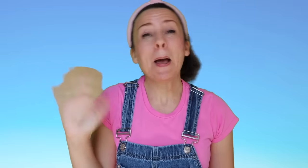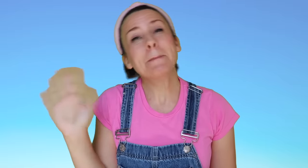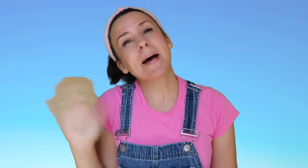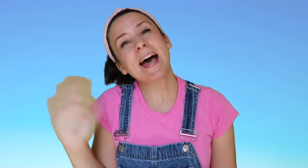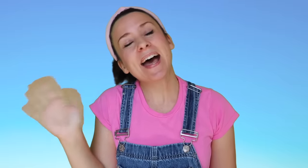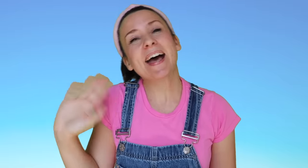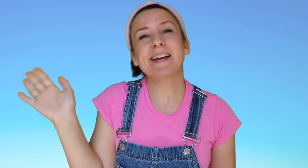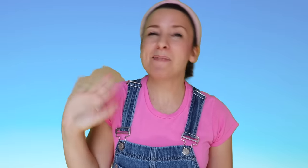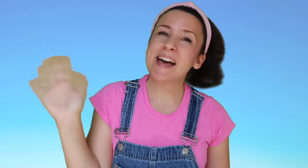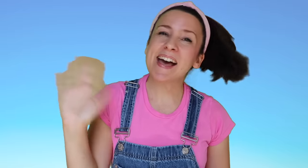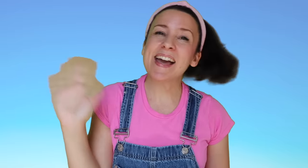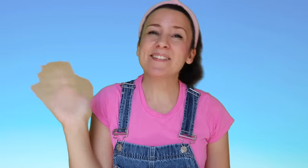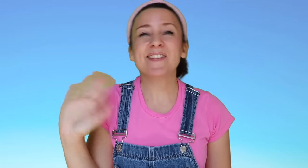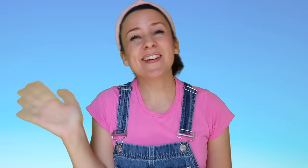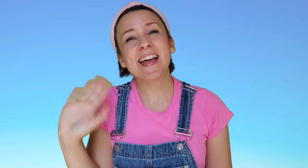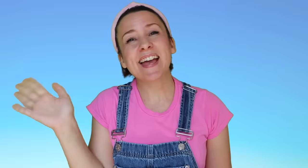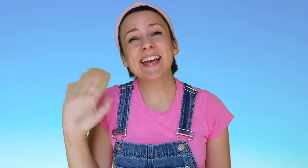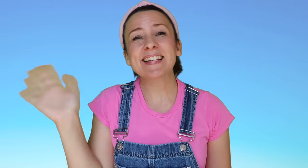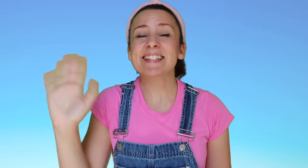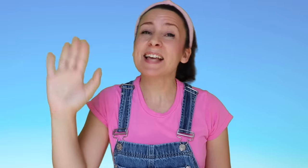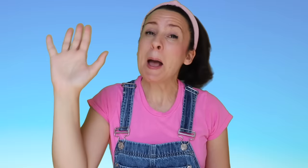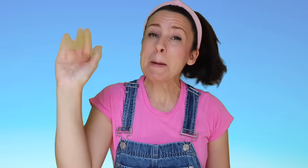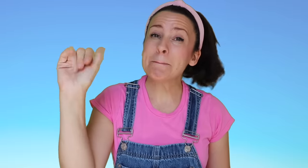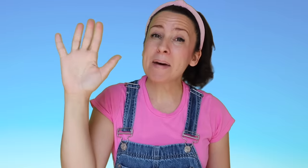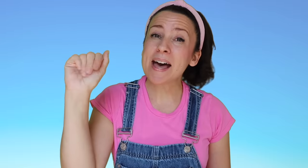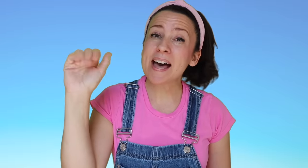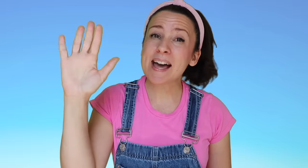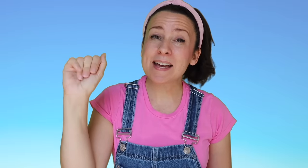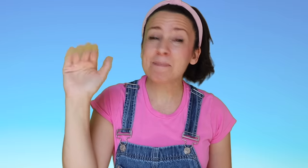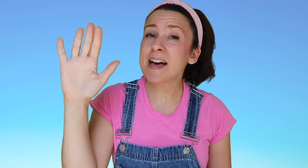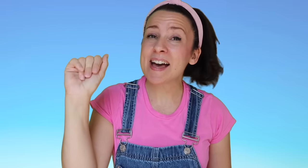friends. Bye-bye,